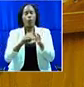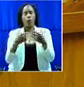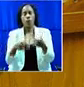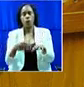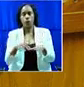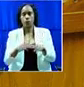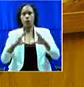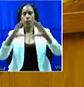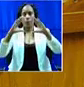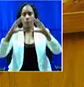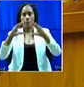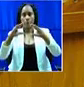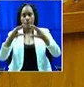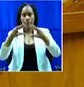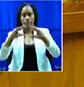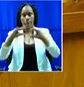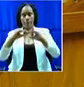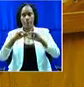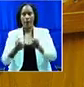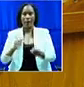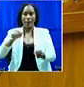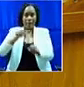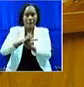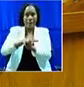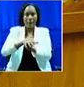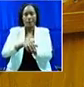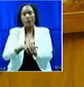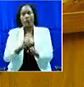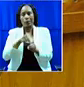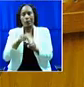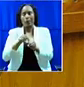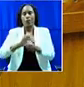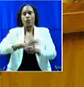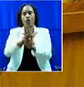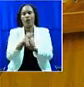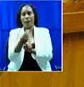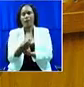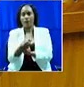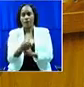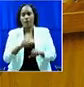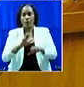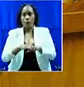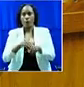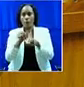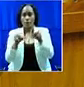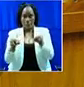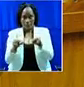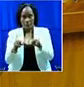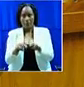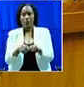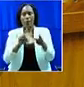impact of the pandemic on levels of poverty and hunger. The